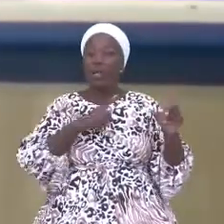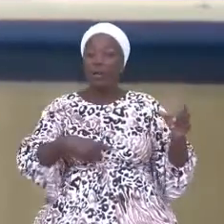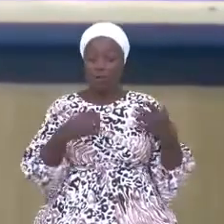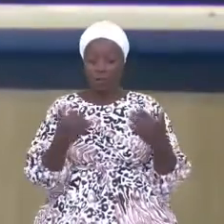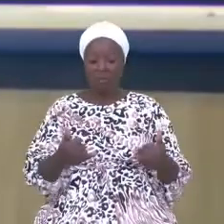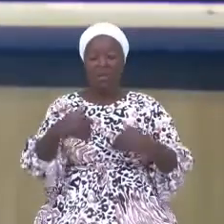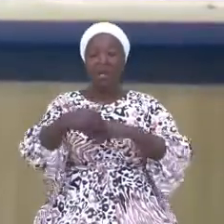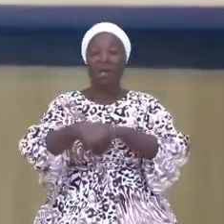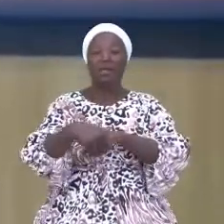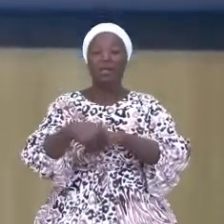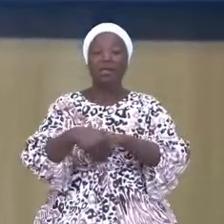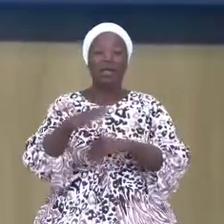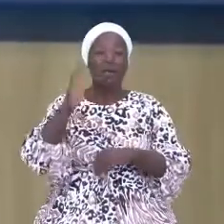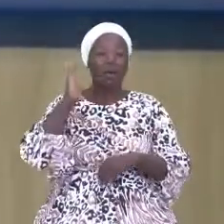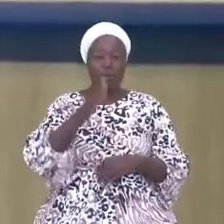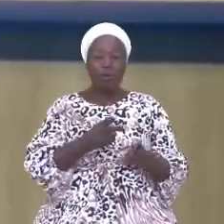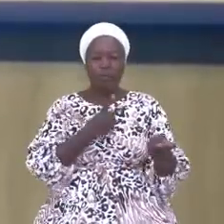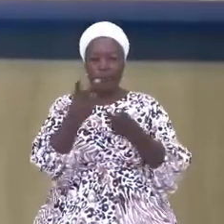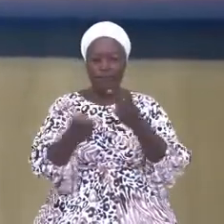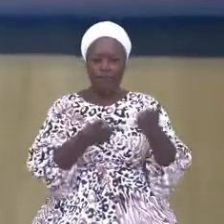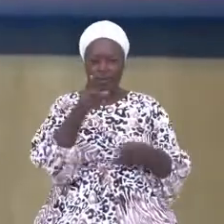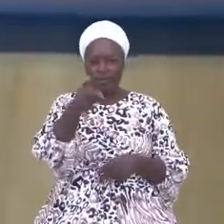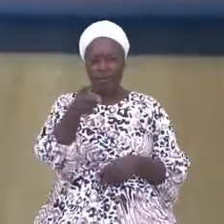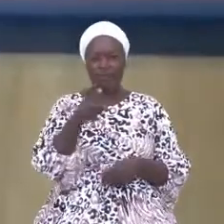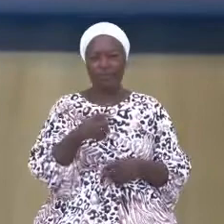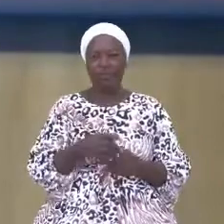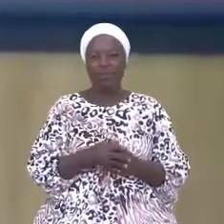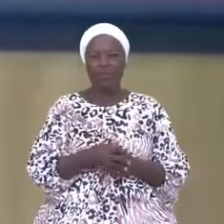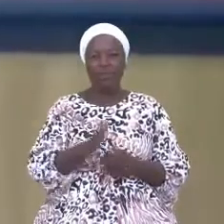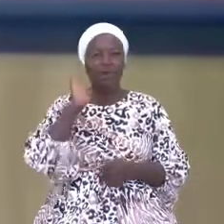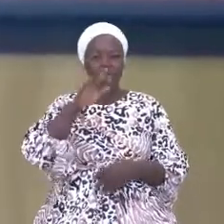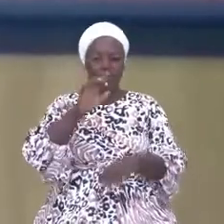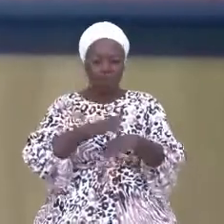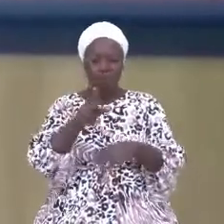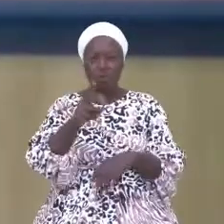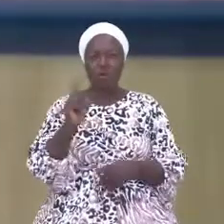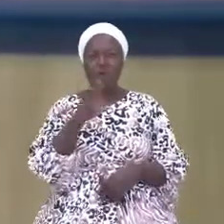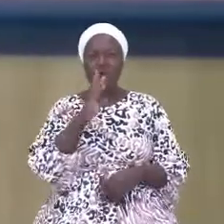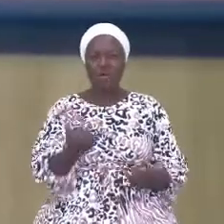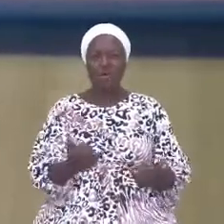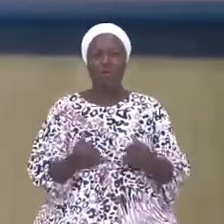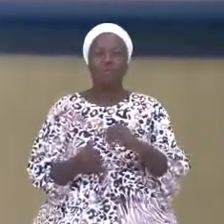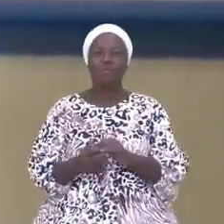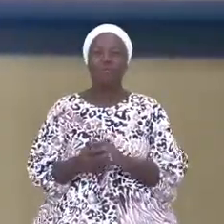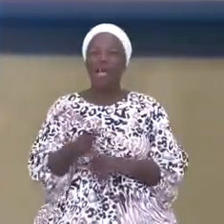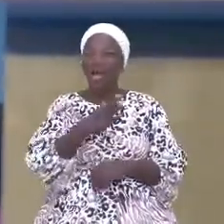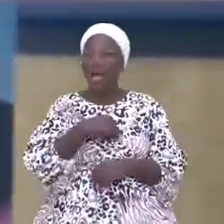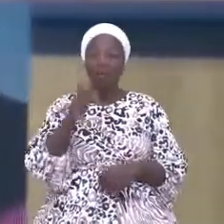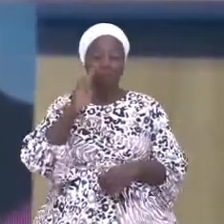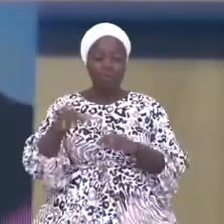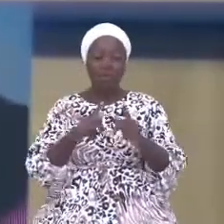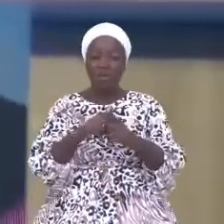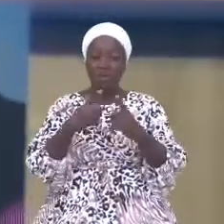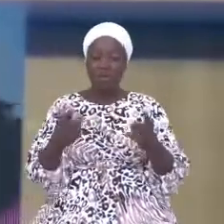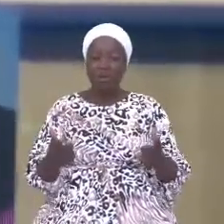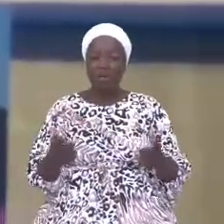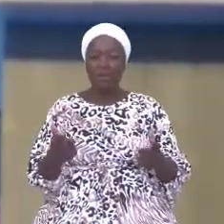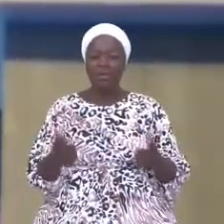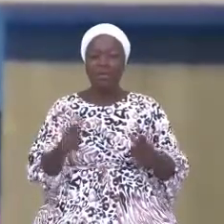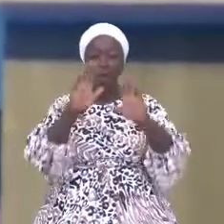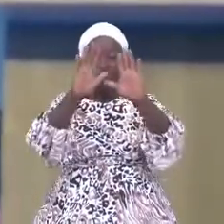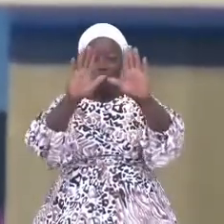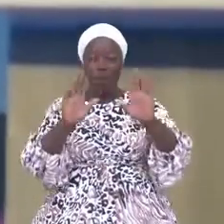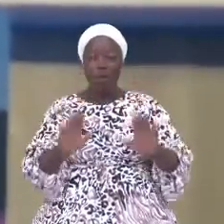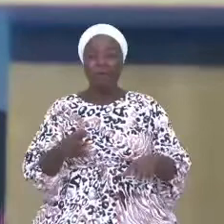tonight will visit you, will touch you where you are, and will do great,